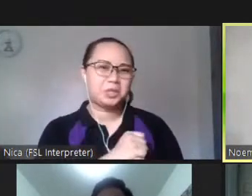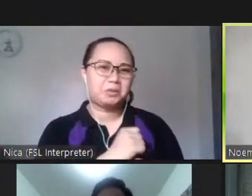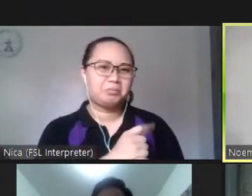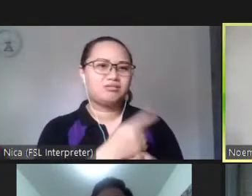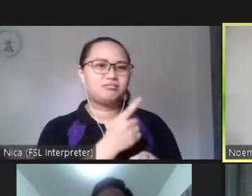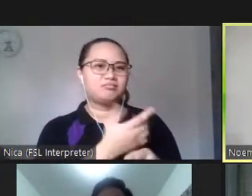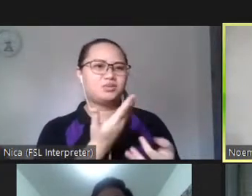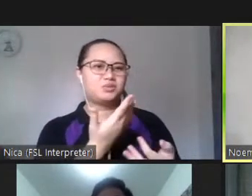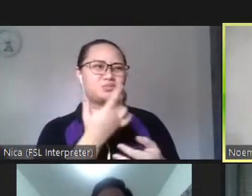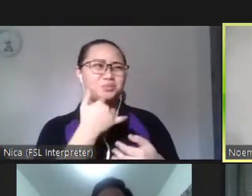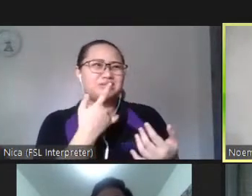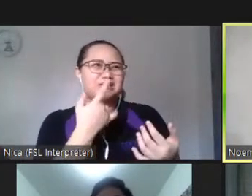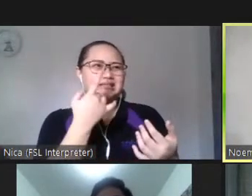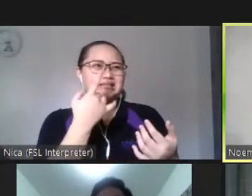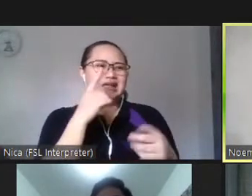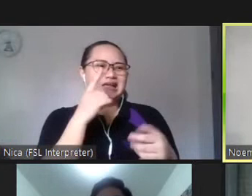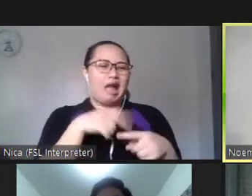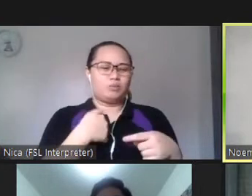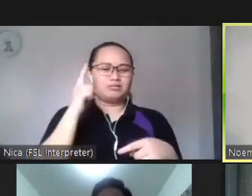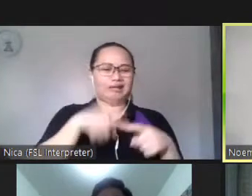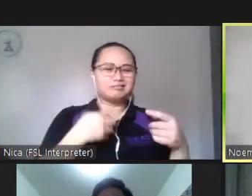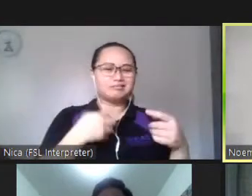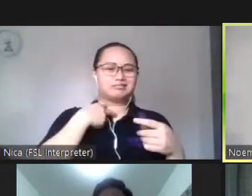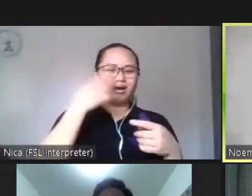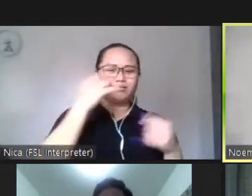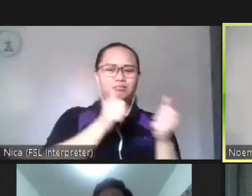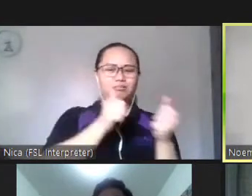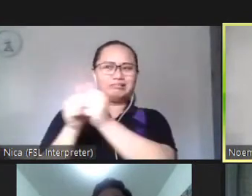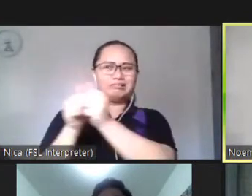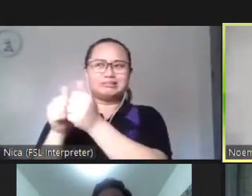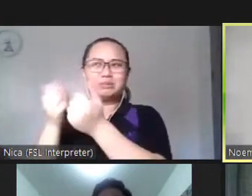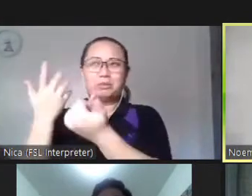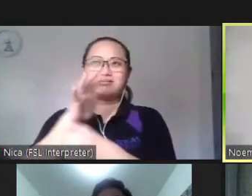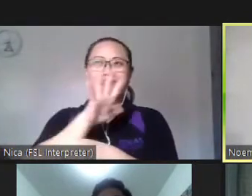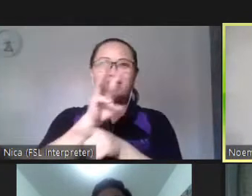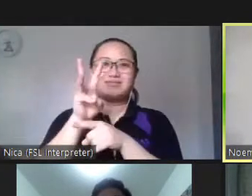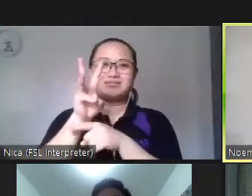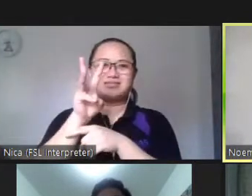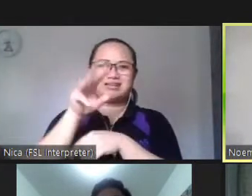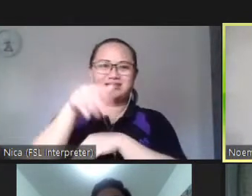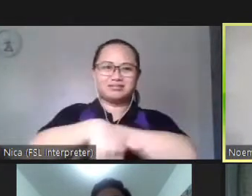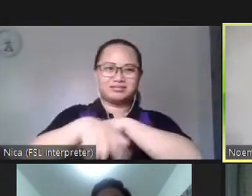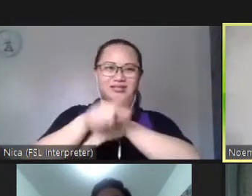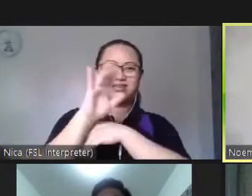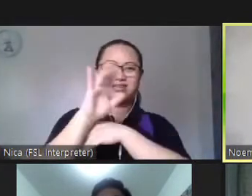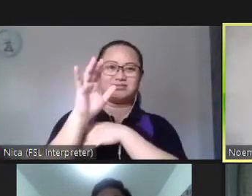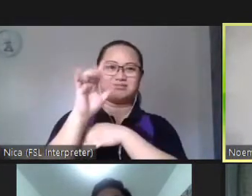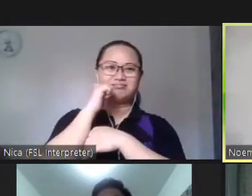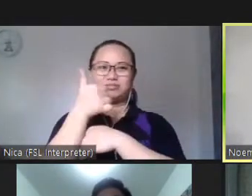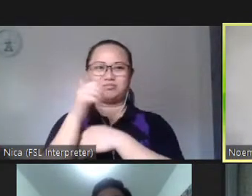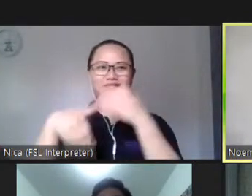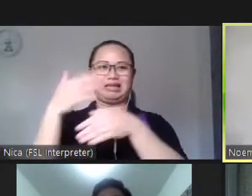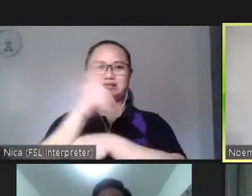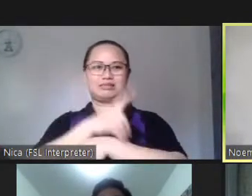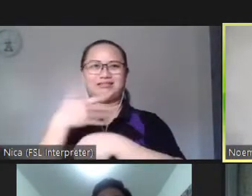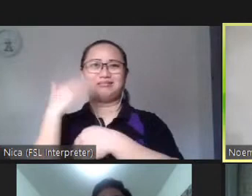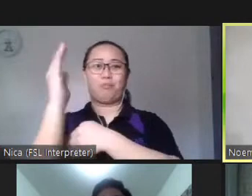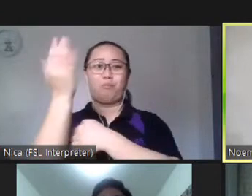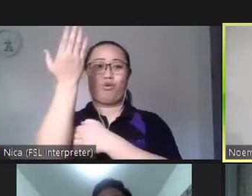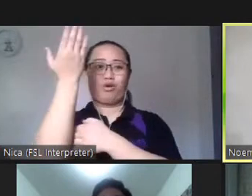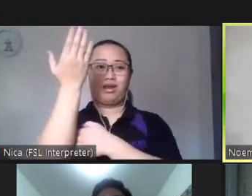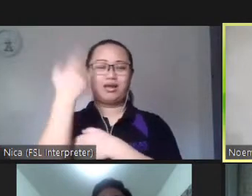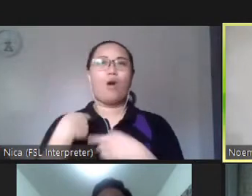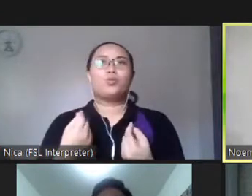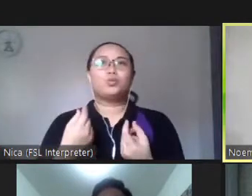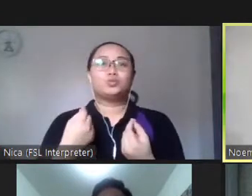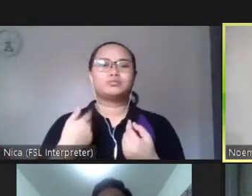was like 5-6 p.m. na. The following day, morning yung flight namin. So I wrote a script for her na like, hi, I'm deaf.